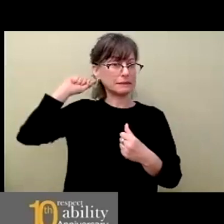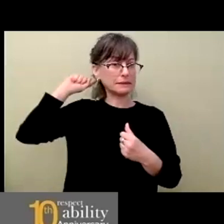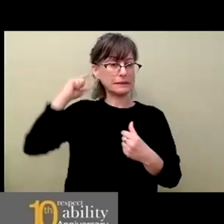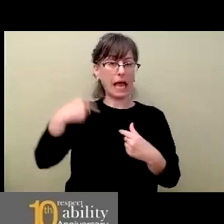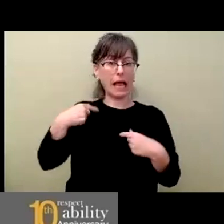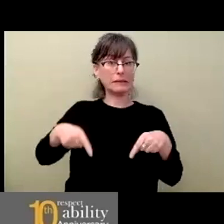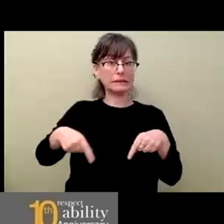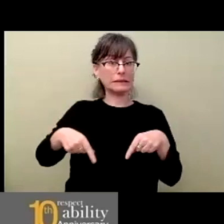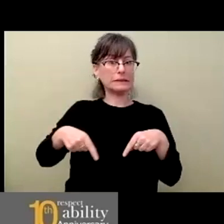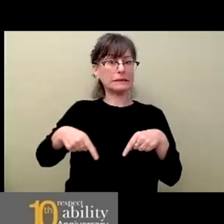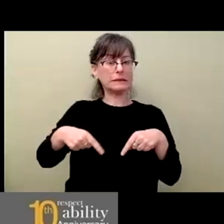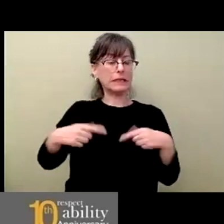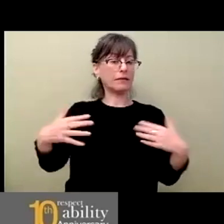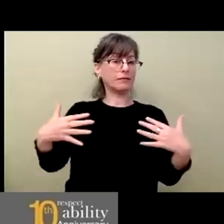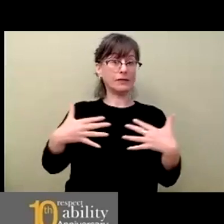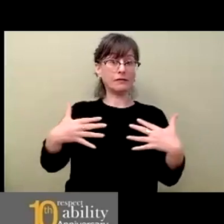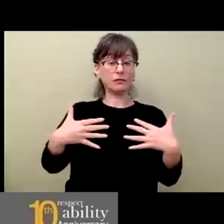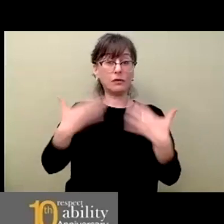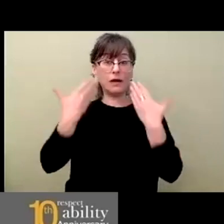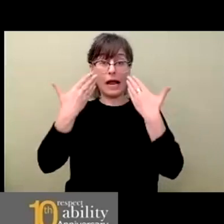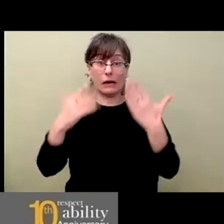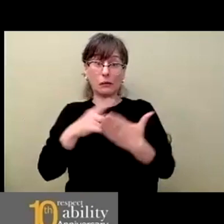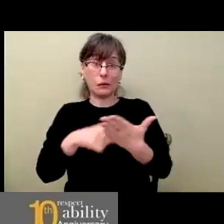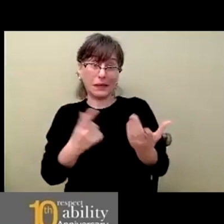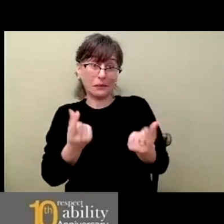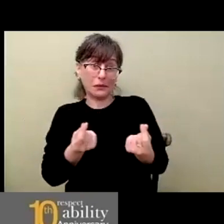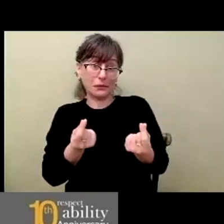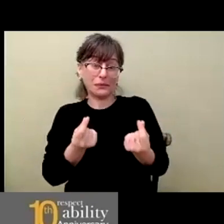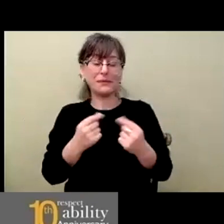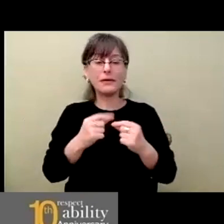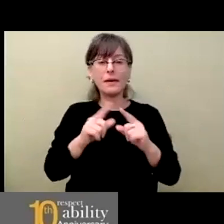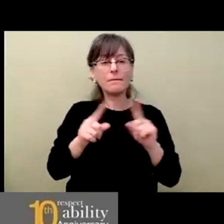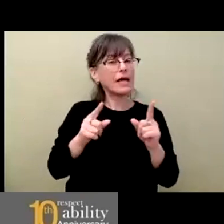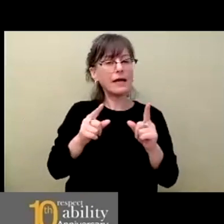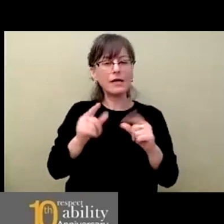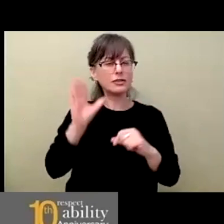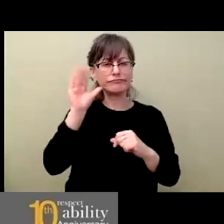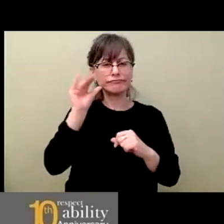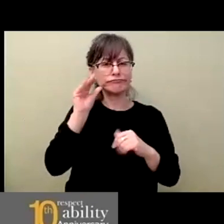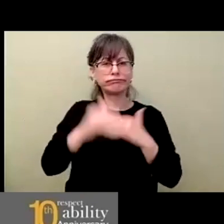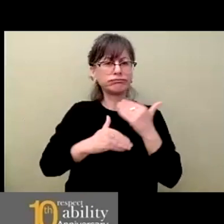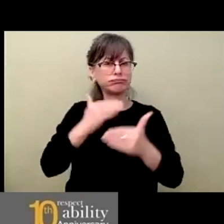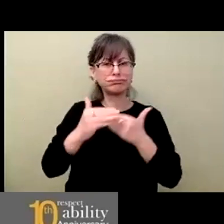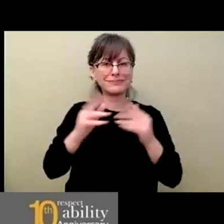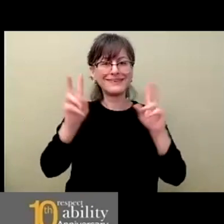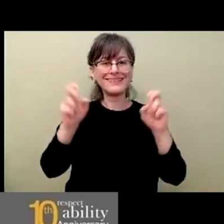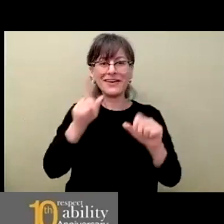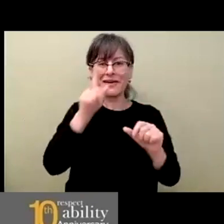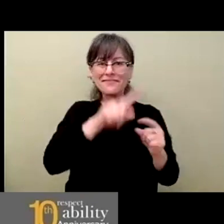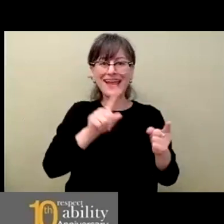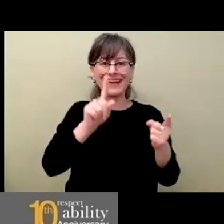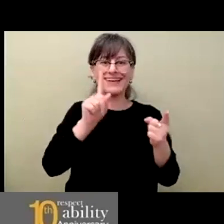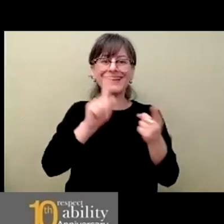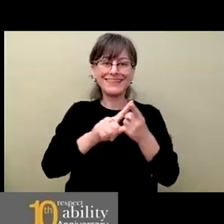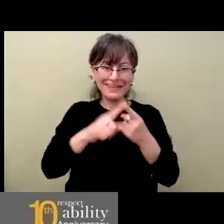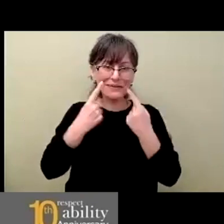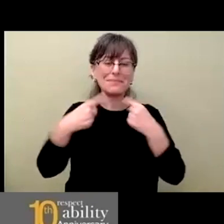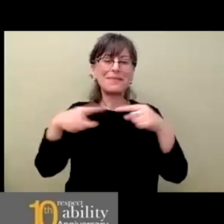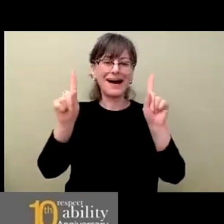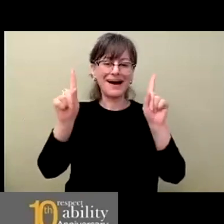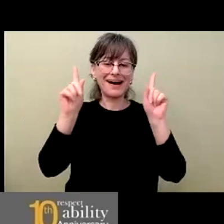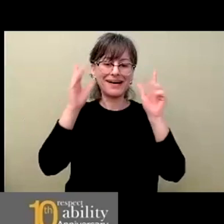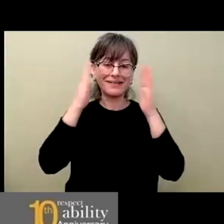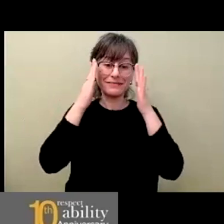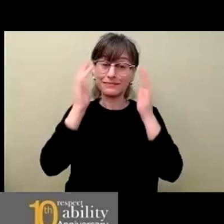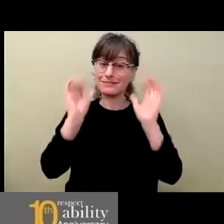I'm fearful, I don't know what I'm going to do, and I just power through and fake it till you make it. And it turns out that that works just as